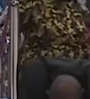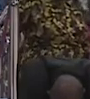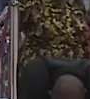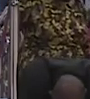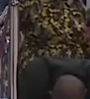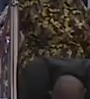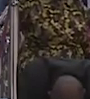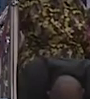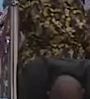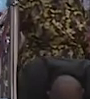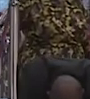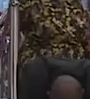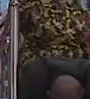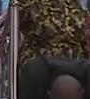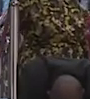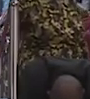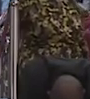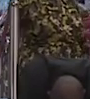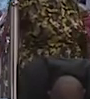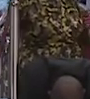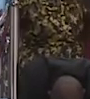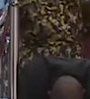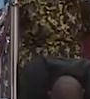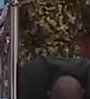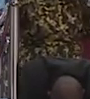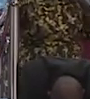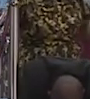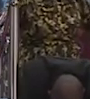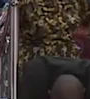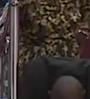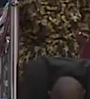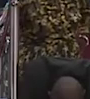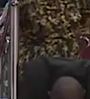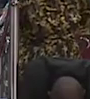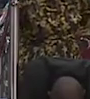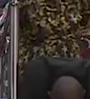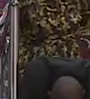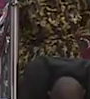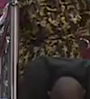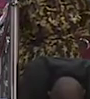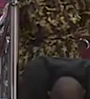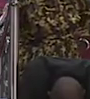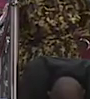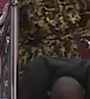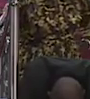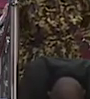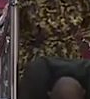In Jesus' mighty name, we have prayed.